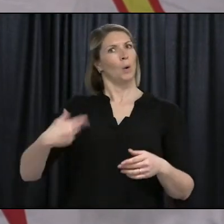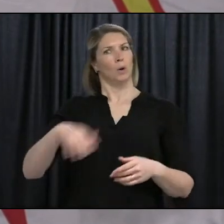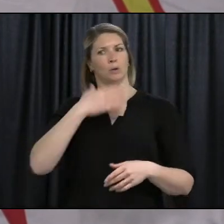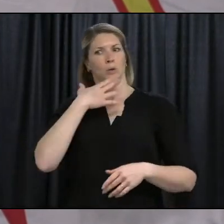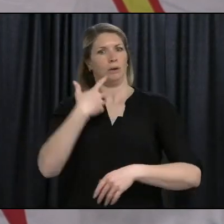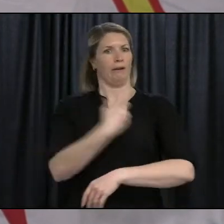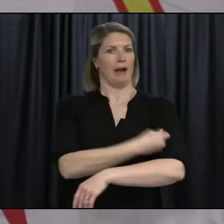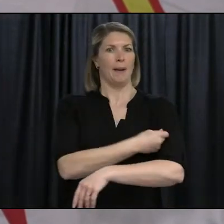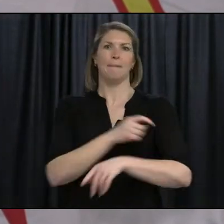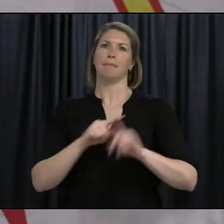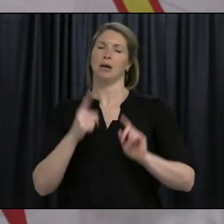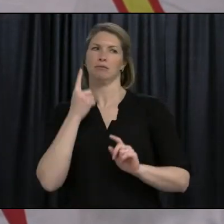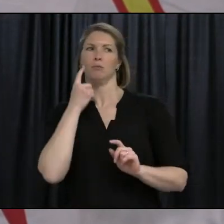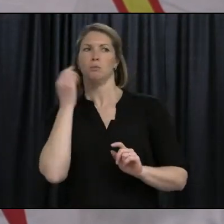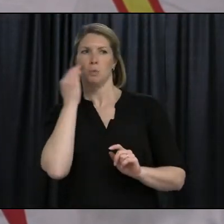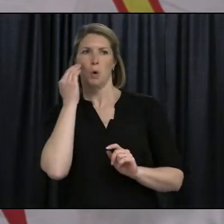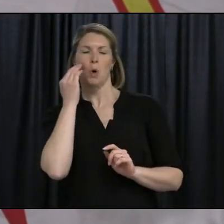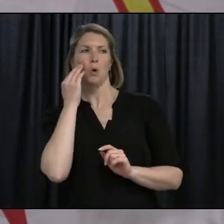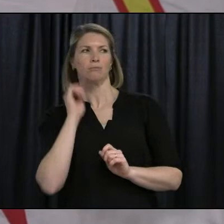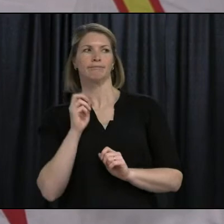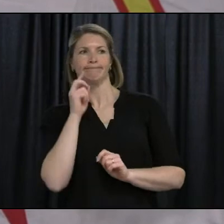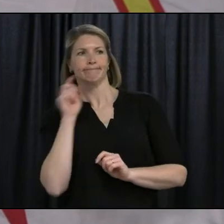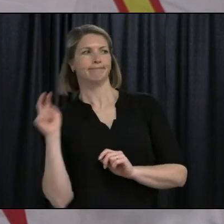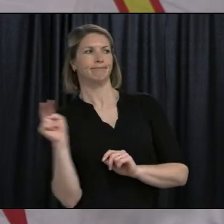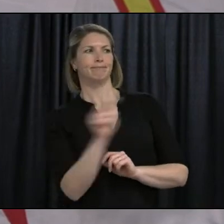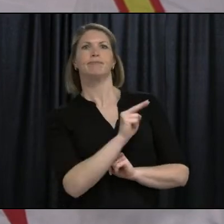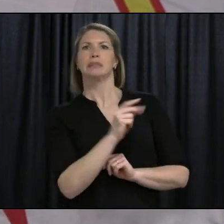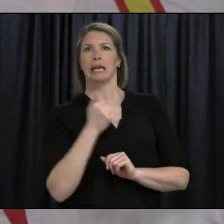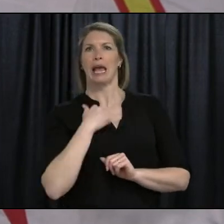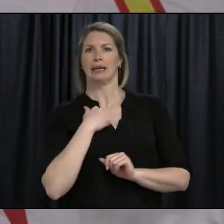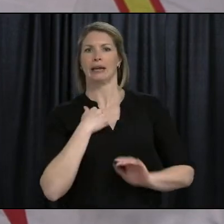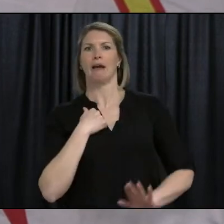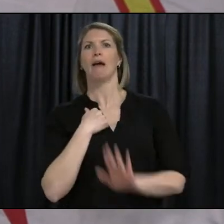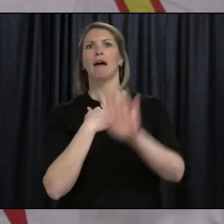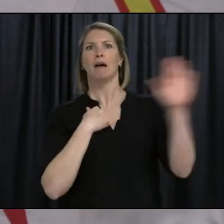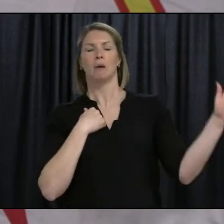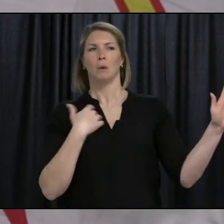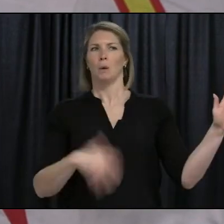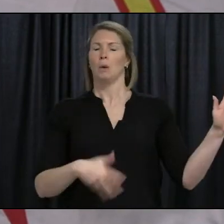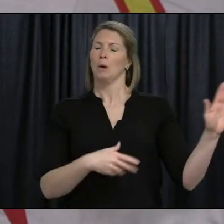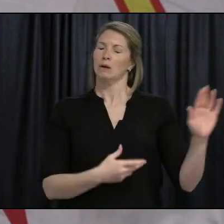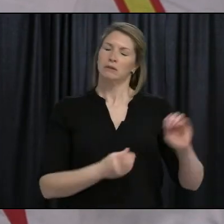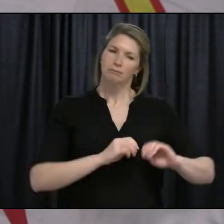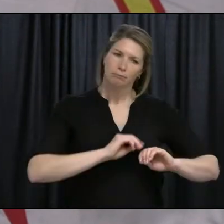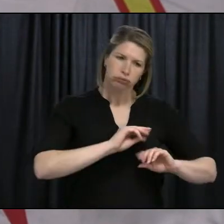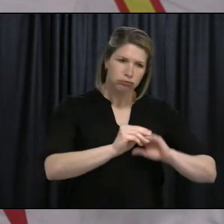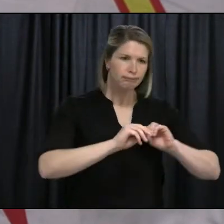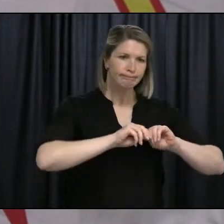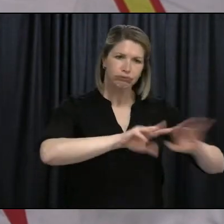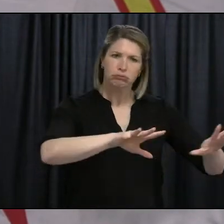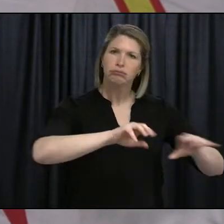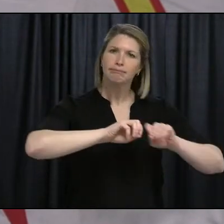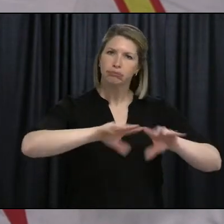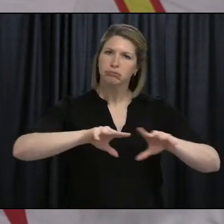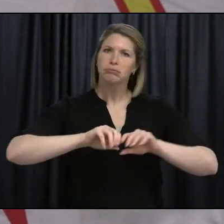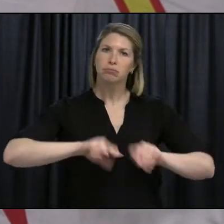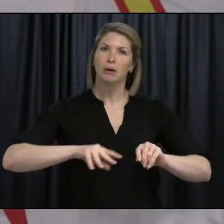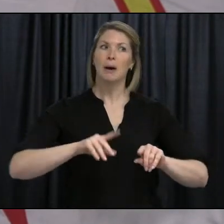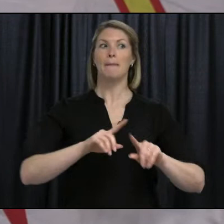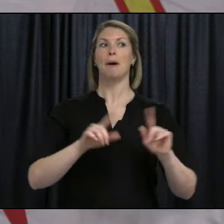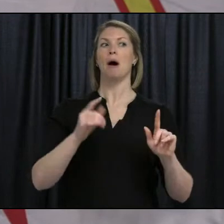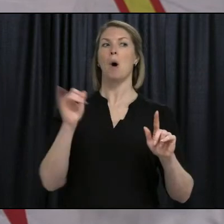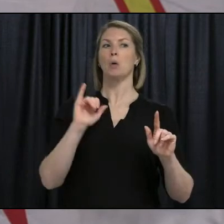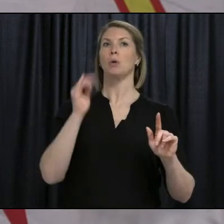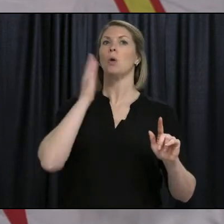Most, if not all, provinces are starting to see a reduction in new confirmed cases, which is an indication that things are moving in the right